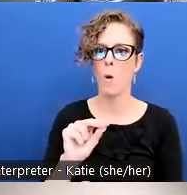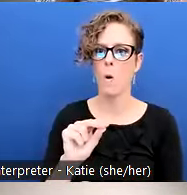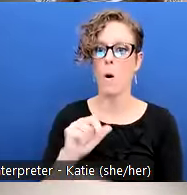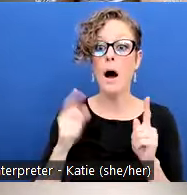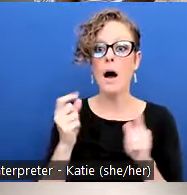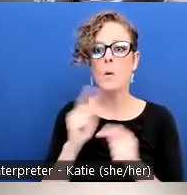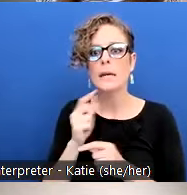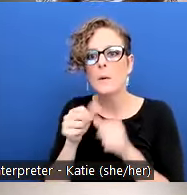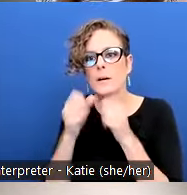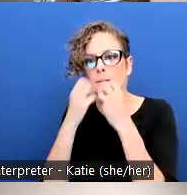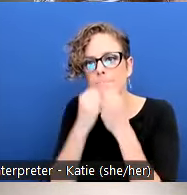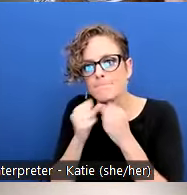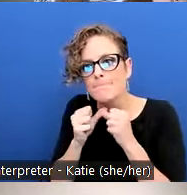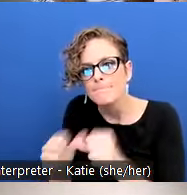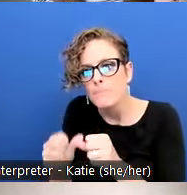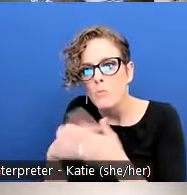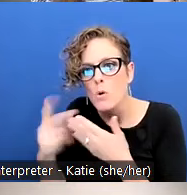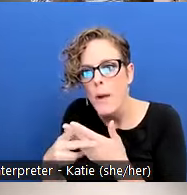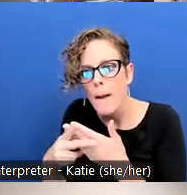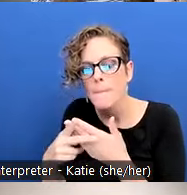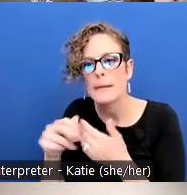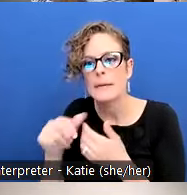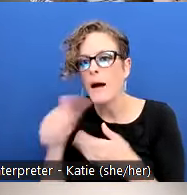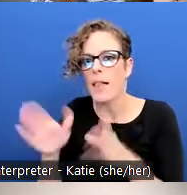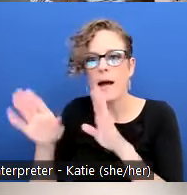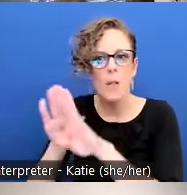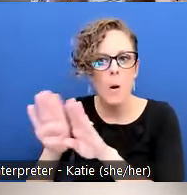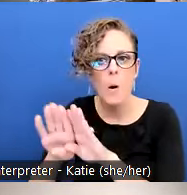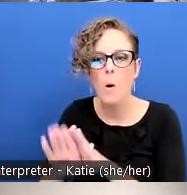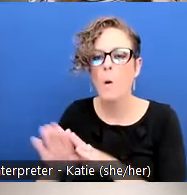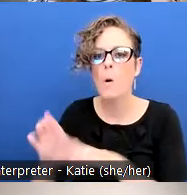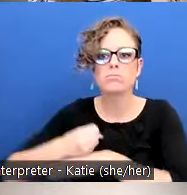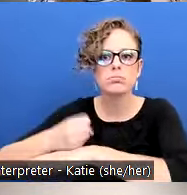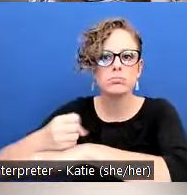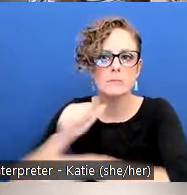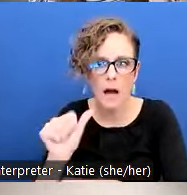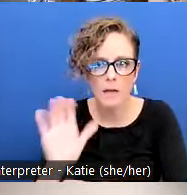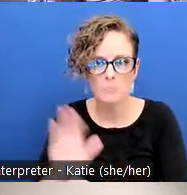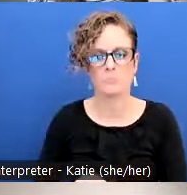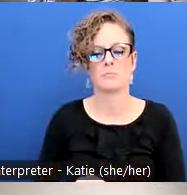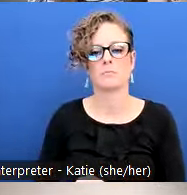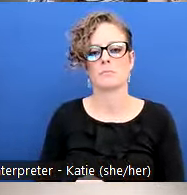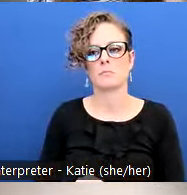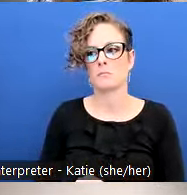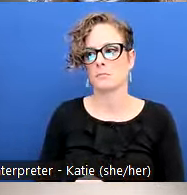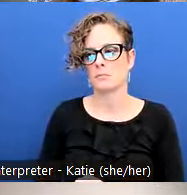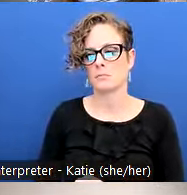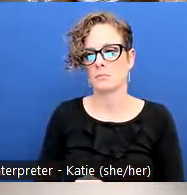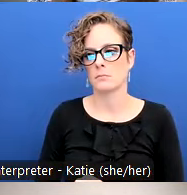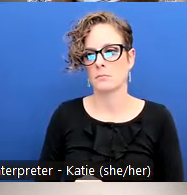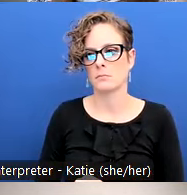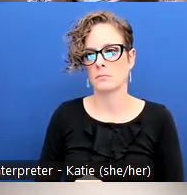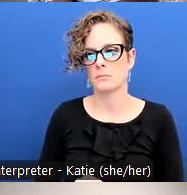having to close or cut staff or things like that. One of the unique pieces of this was that the majority of